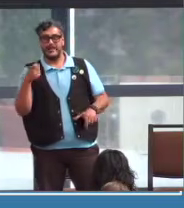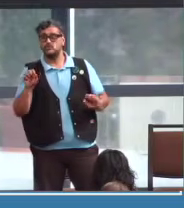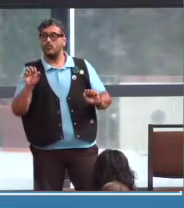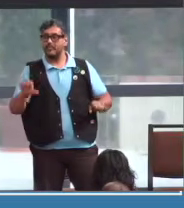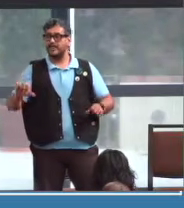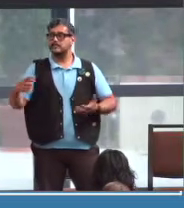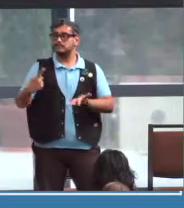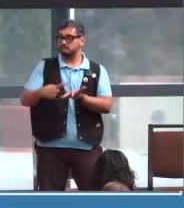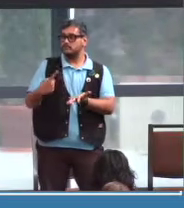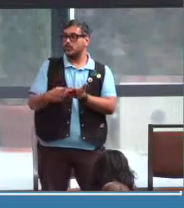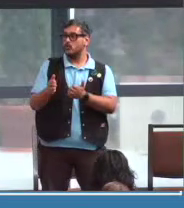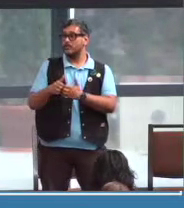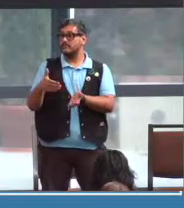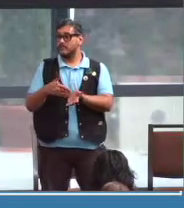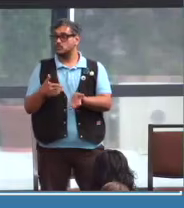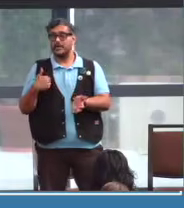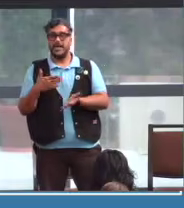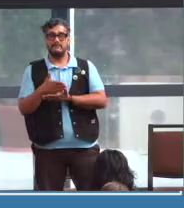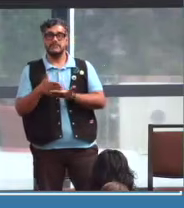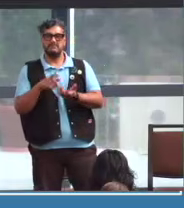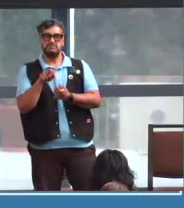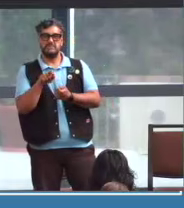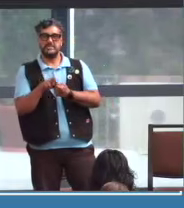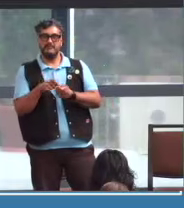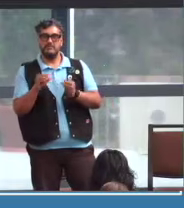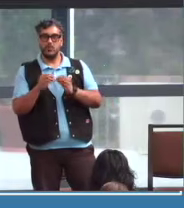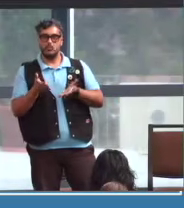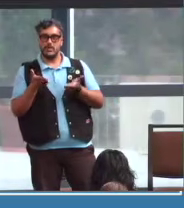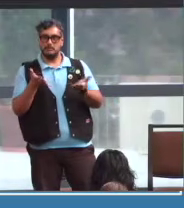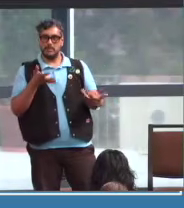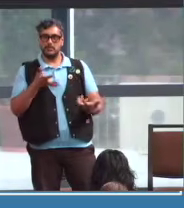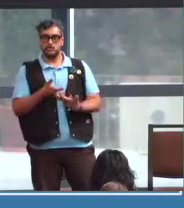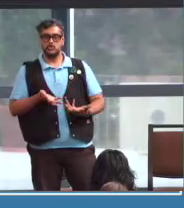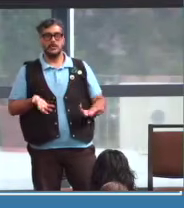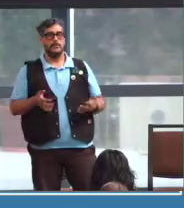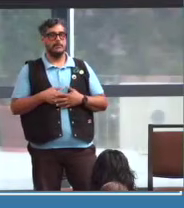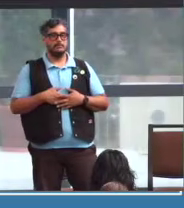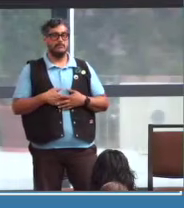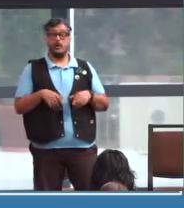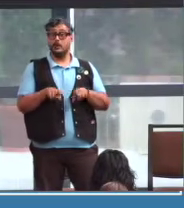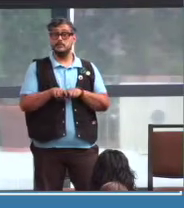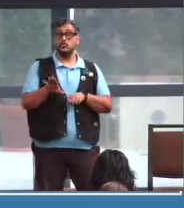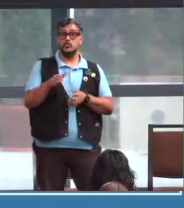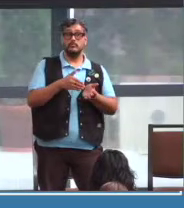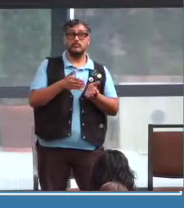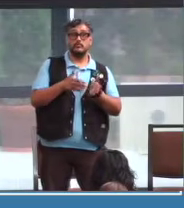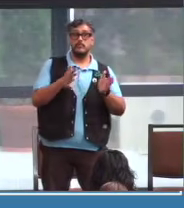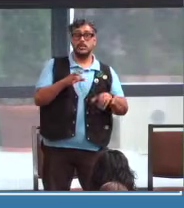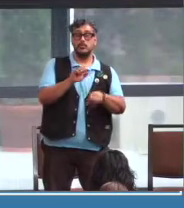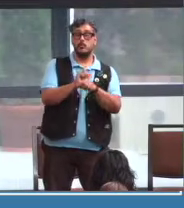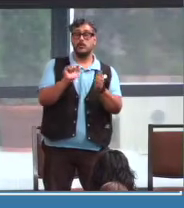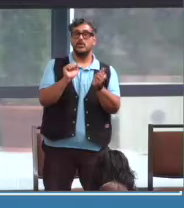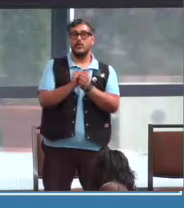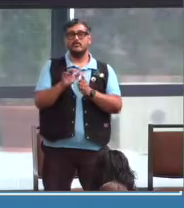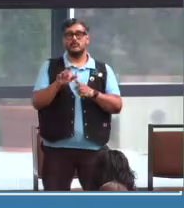your doctor. In that case, they have specific recommendations to help you. In addition, your rheumatologist can work with your